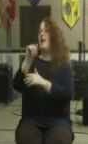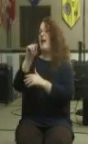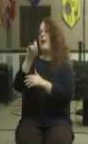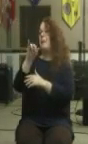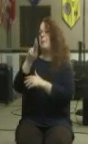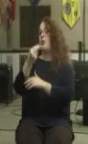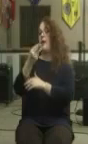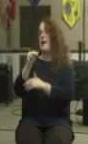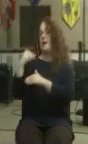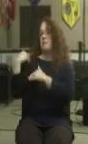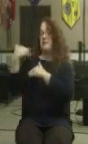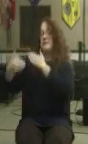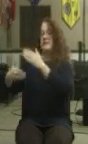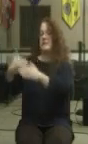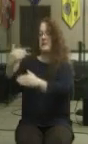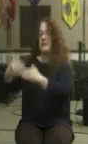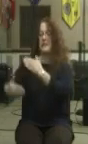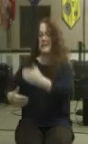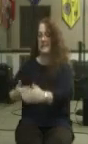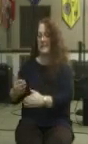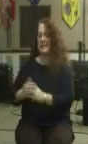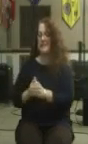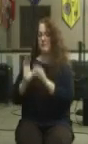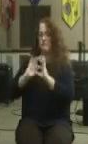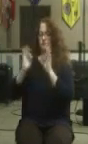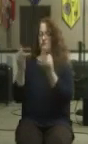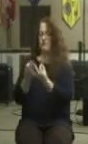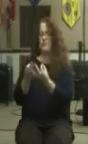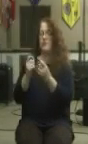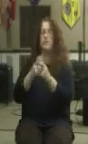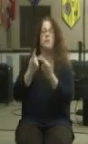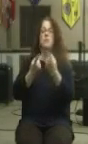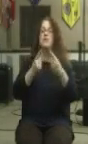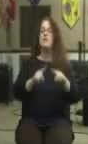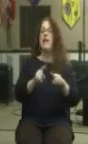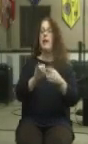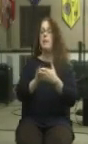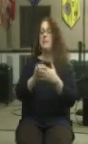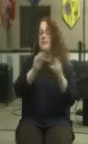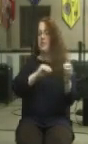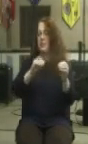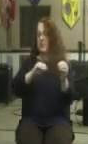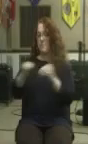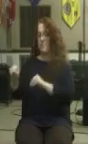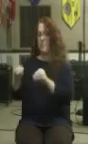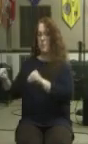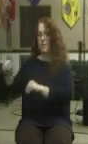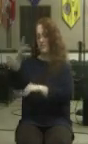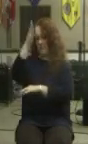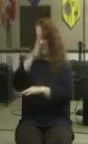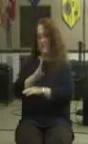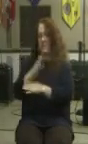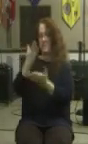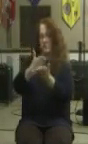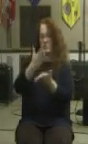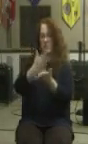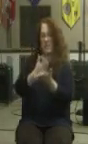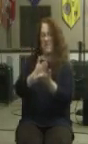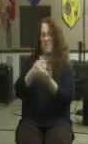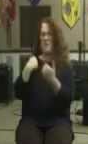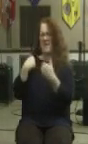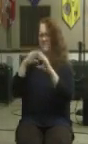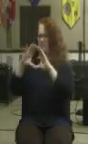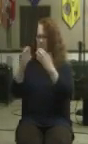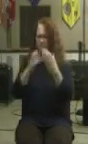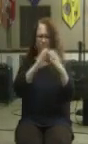Abraham's descendant, heirs according to promise. What has stifled the move of God from moving in the city is that we